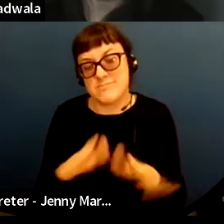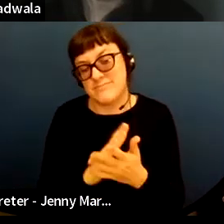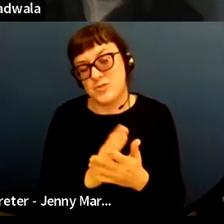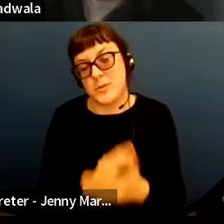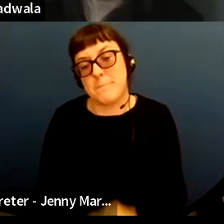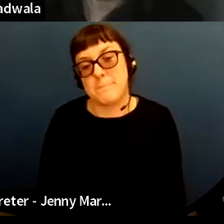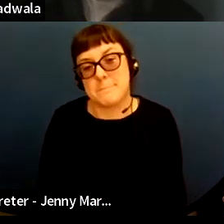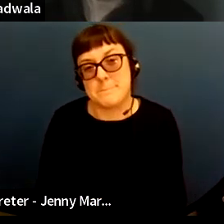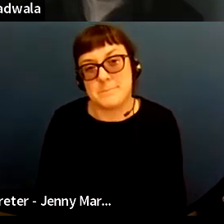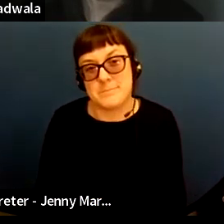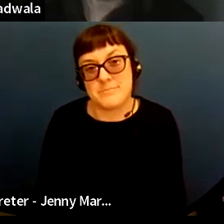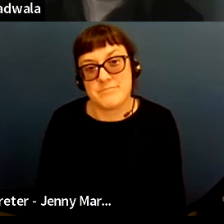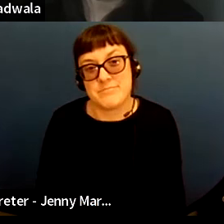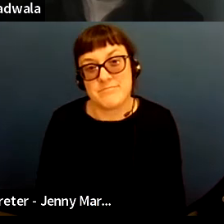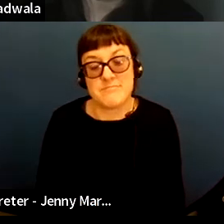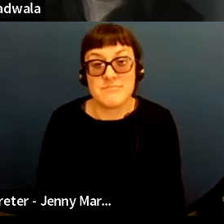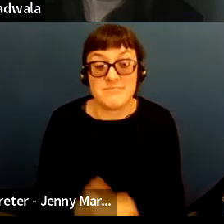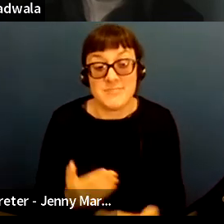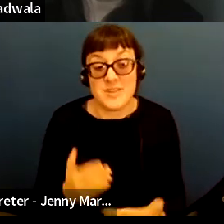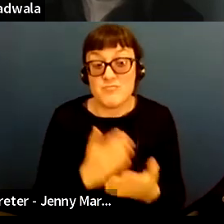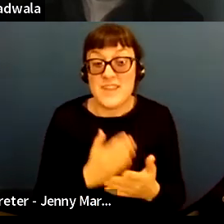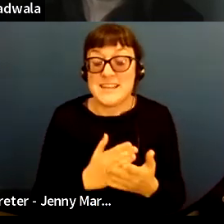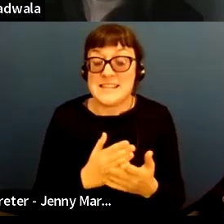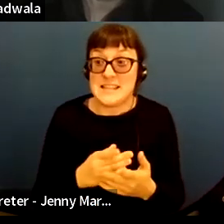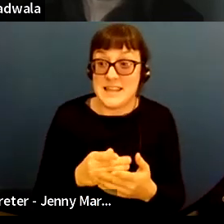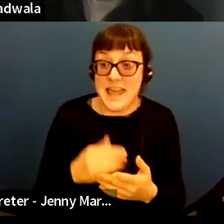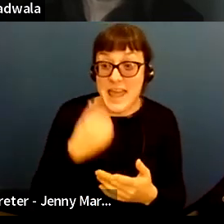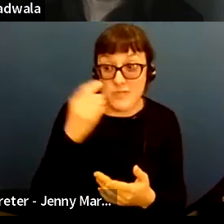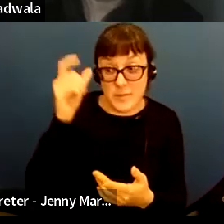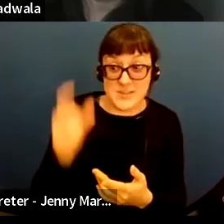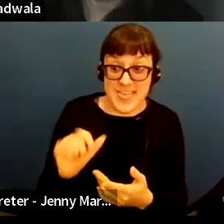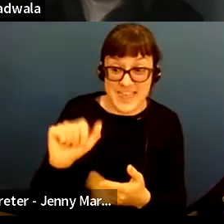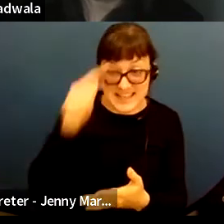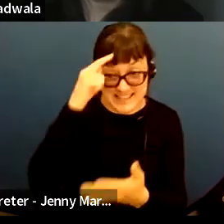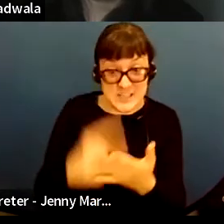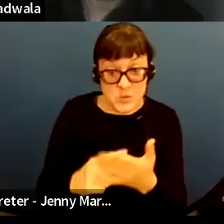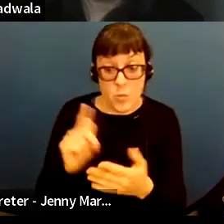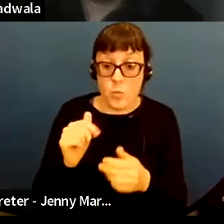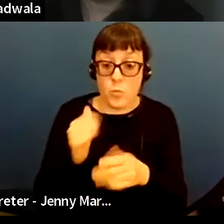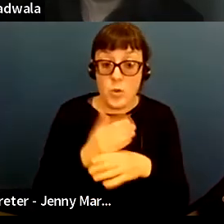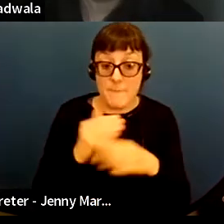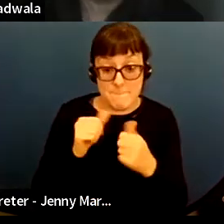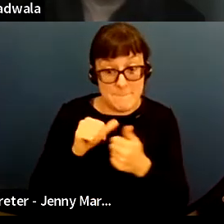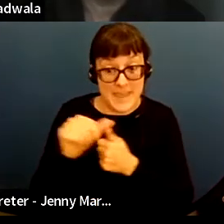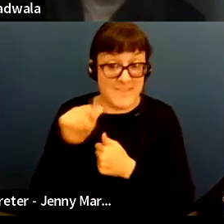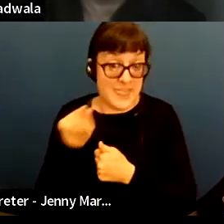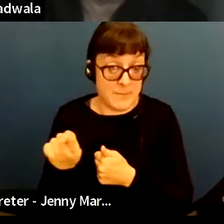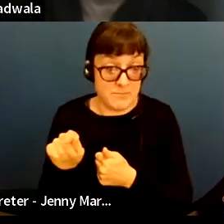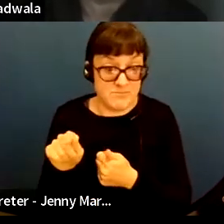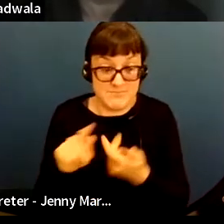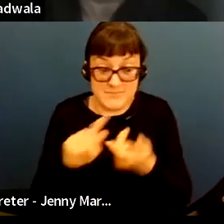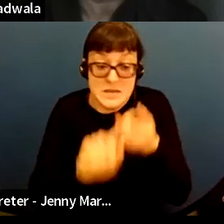I suppose at the end of the day, it needs to be down to the individual Yeah, sure. to tell the world what works for them. And that's not necessarily the same